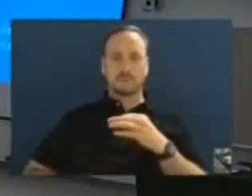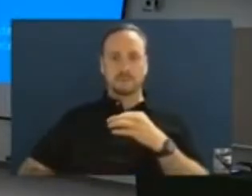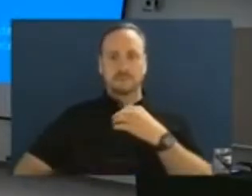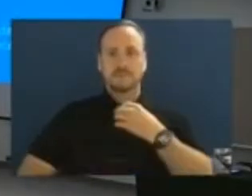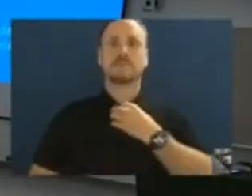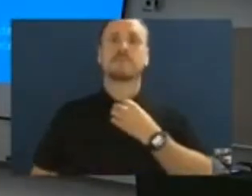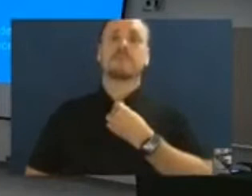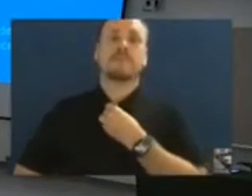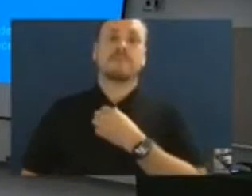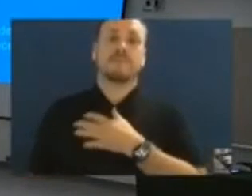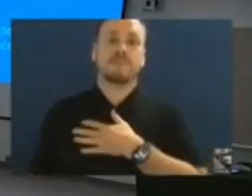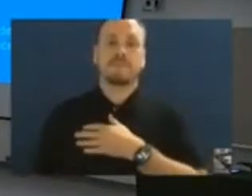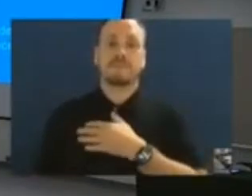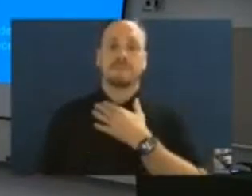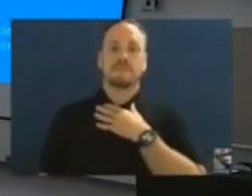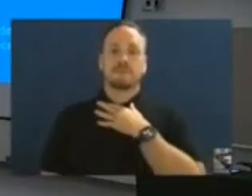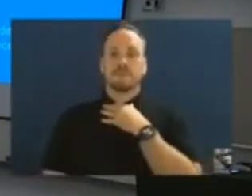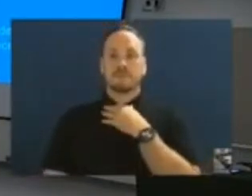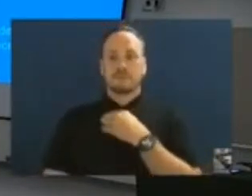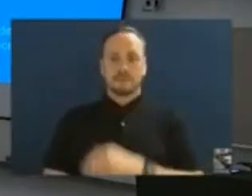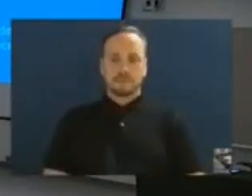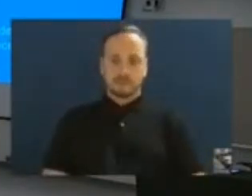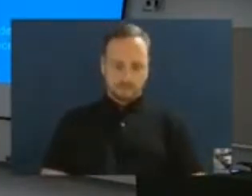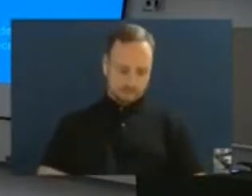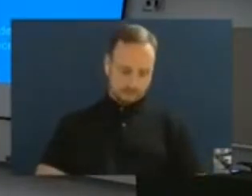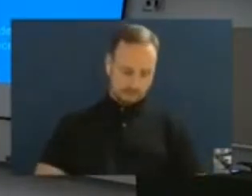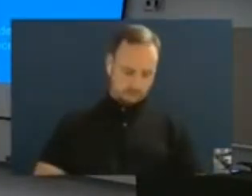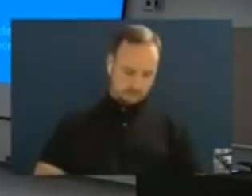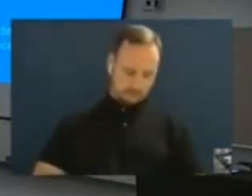I need my snacks now. I can't eat them while we're here.